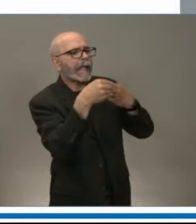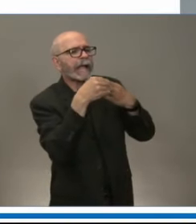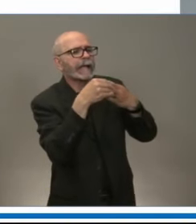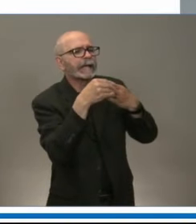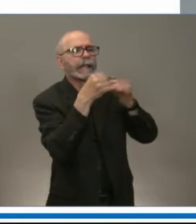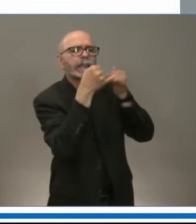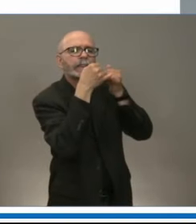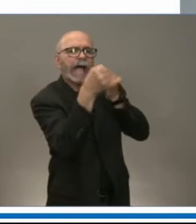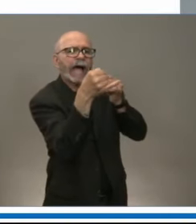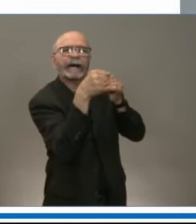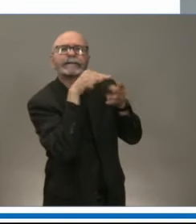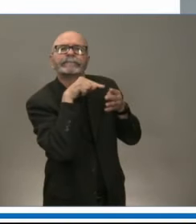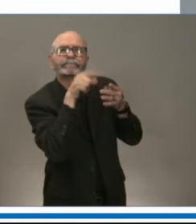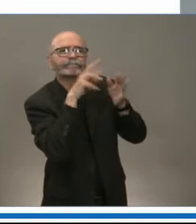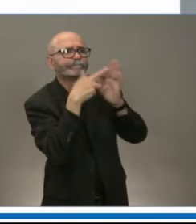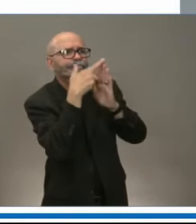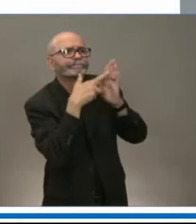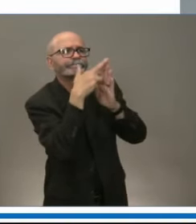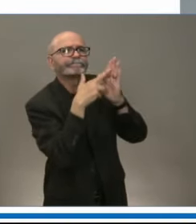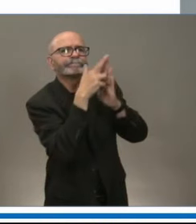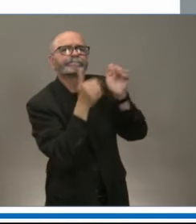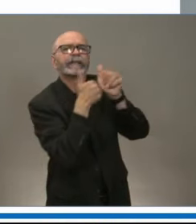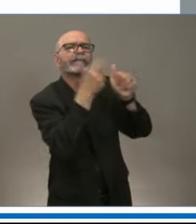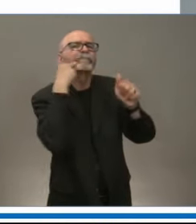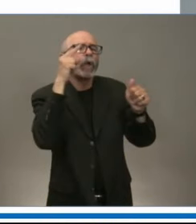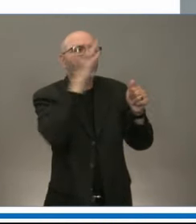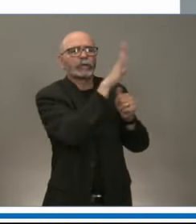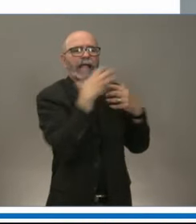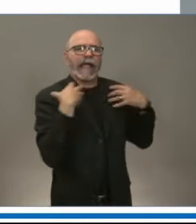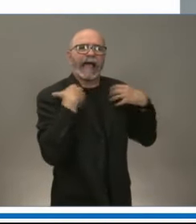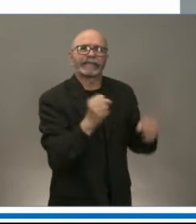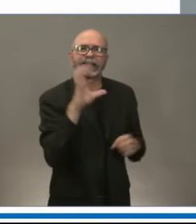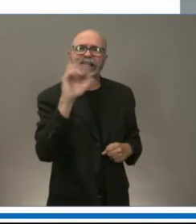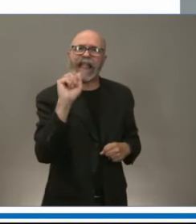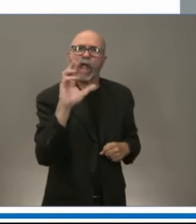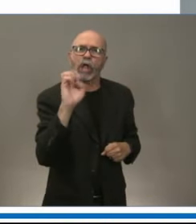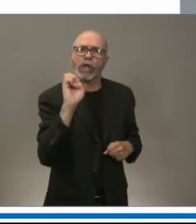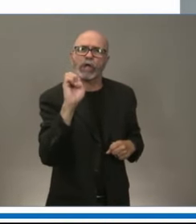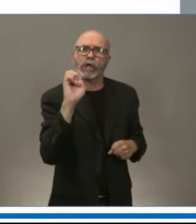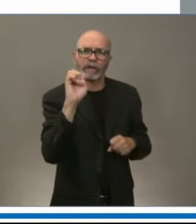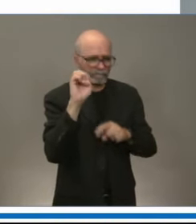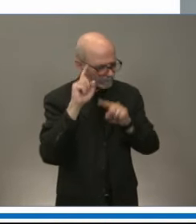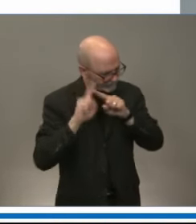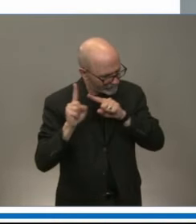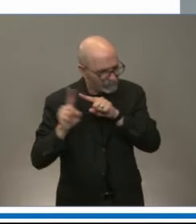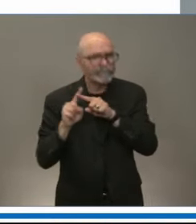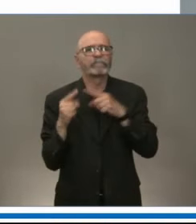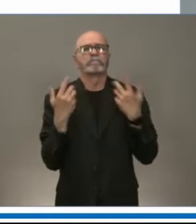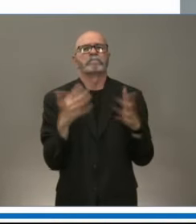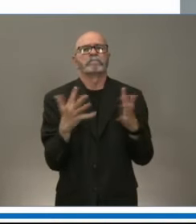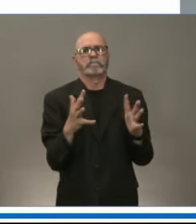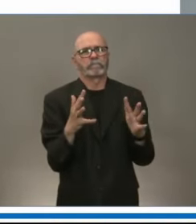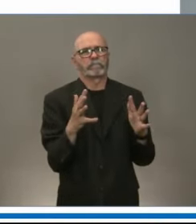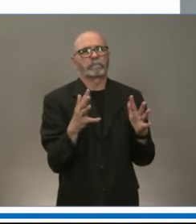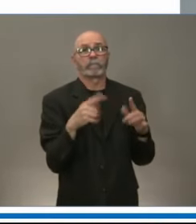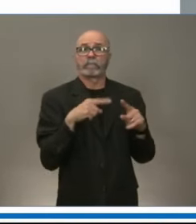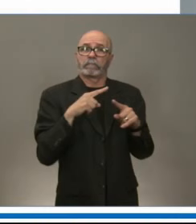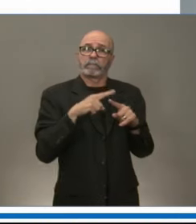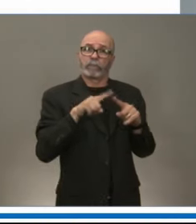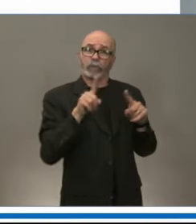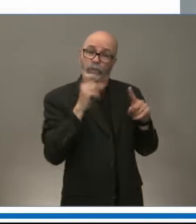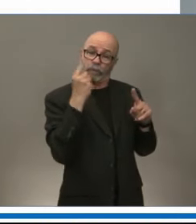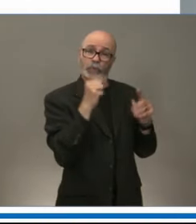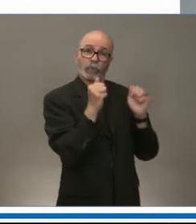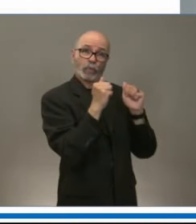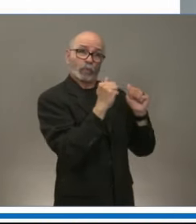as well as for the long-term care setting that have the Department of Health and Wellness with the Health Authority is